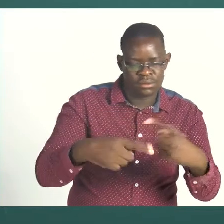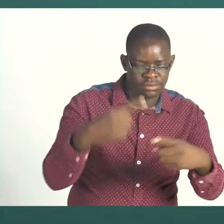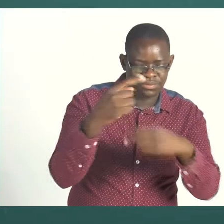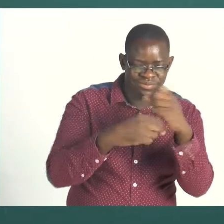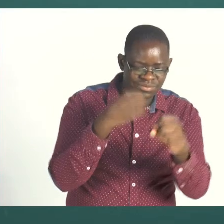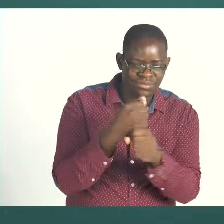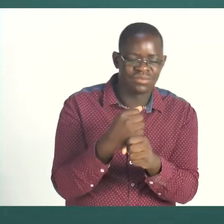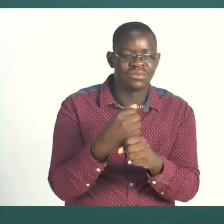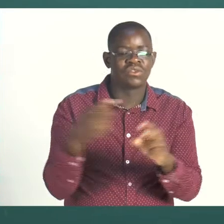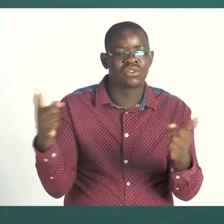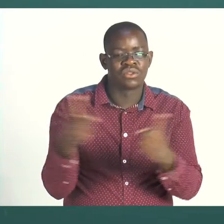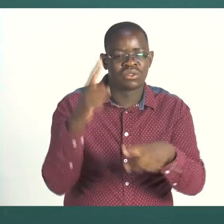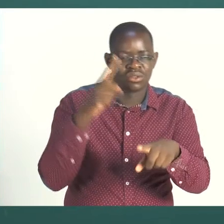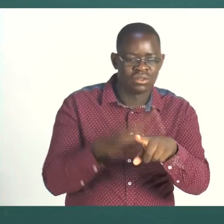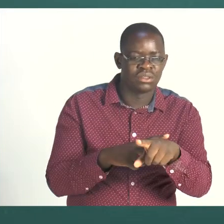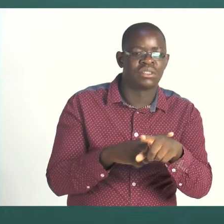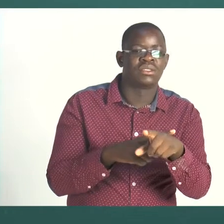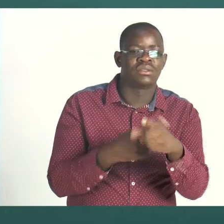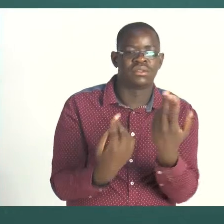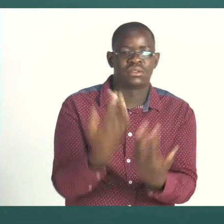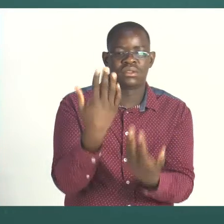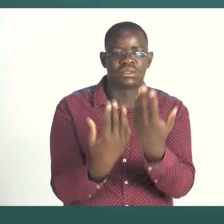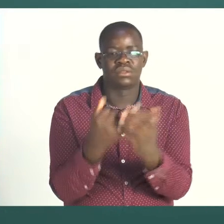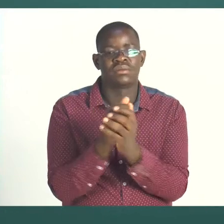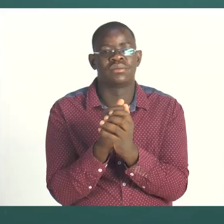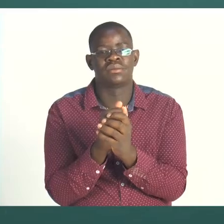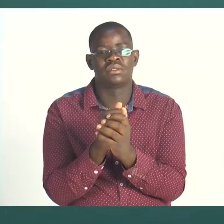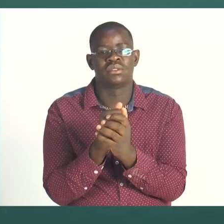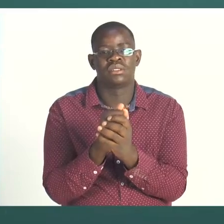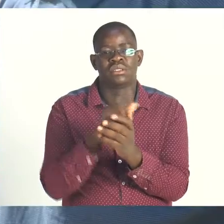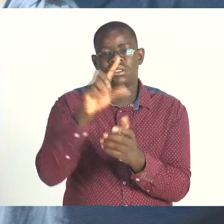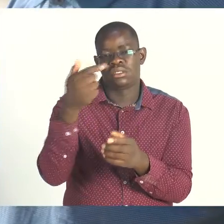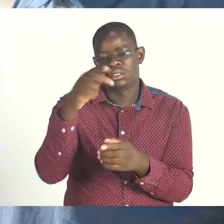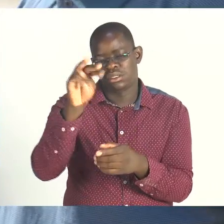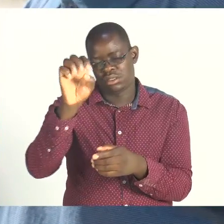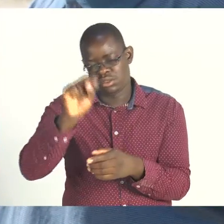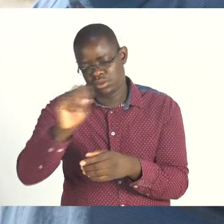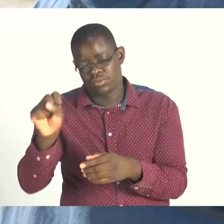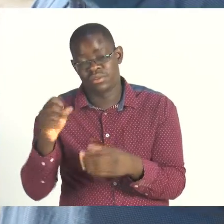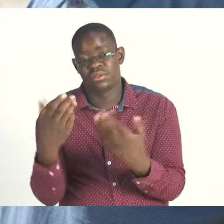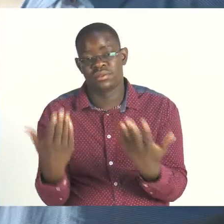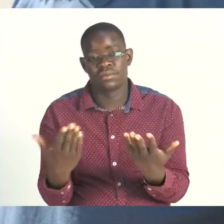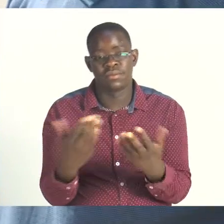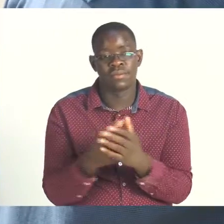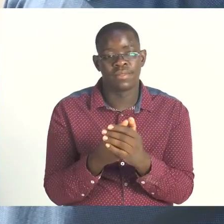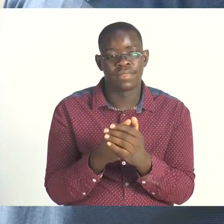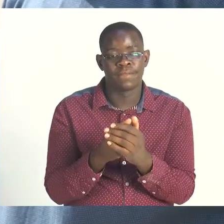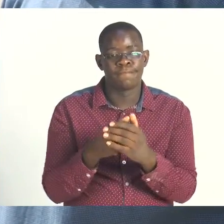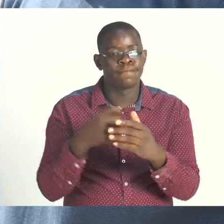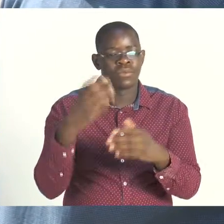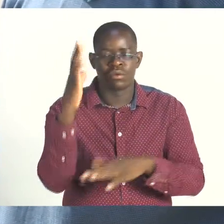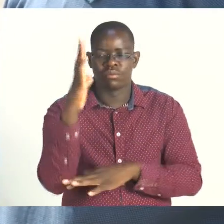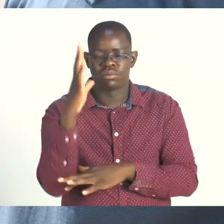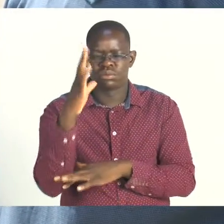grass. Non-grass pastures include legumes. Is it only a perception, or do bushes last longer